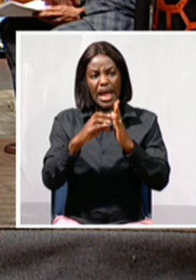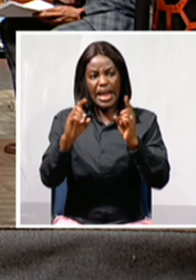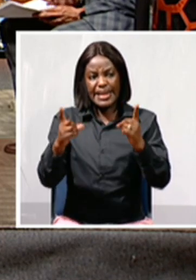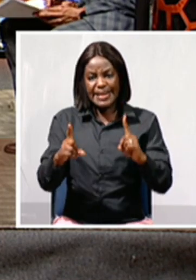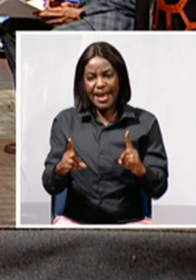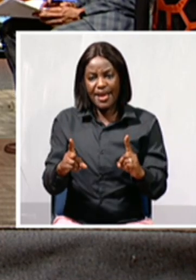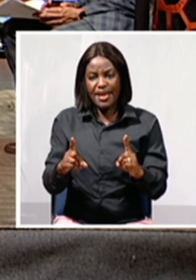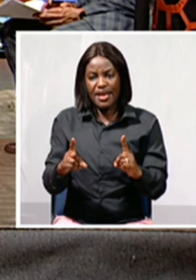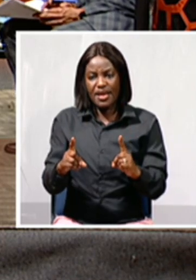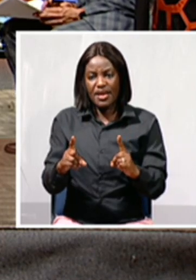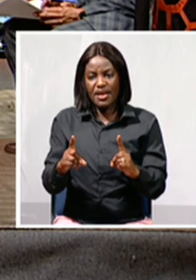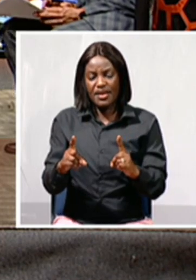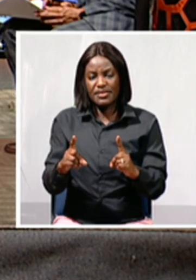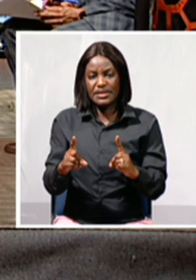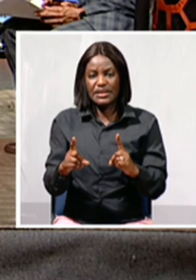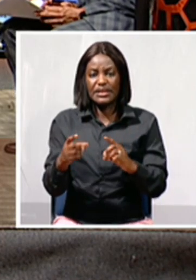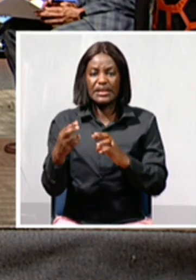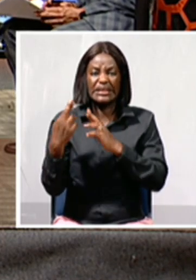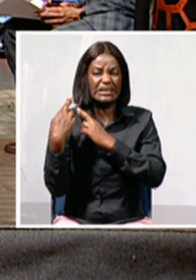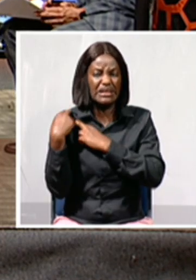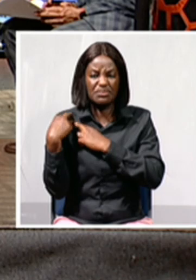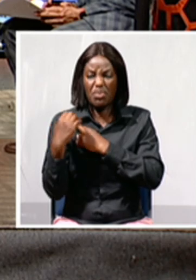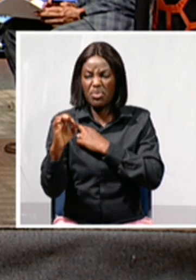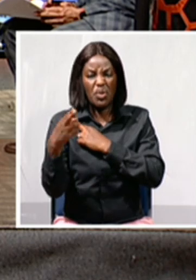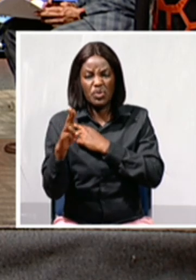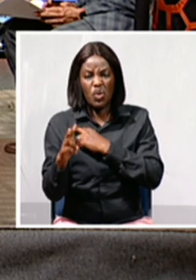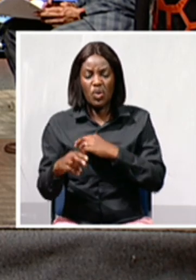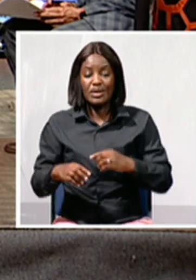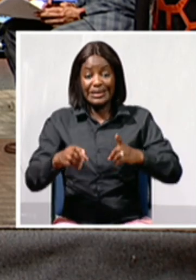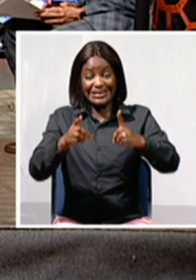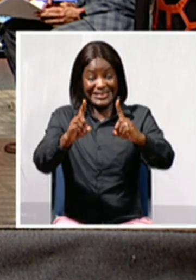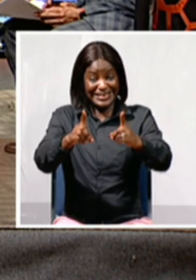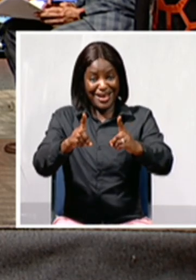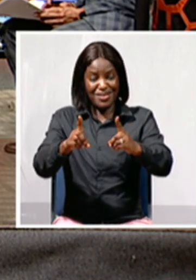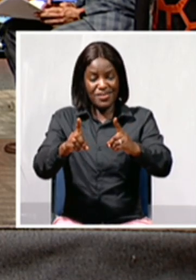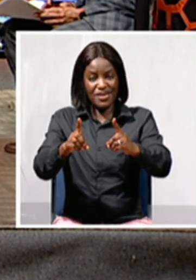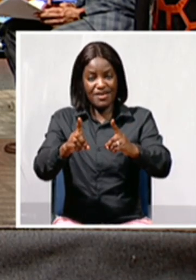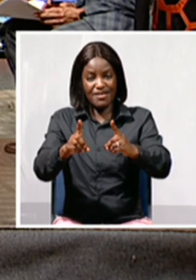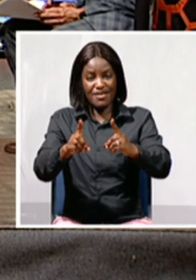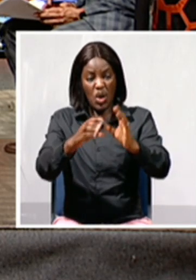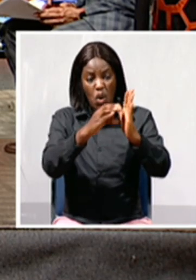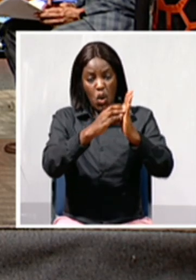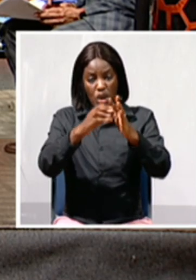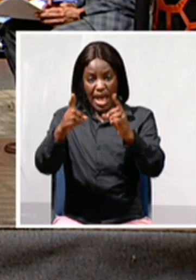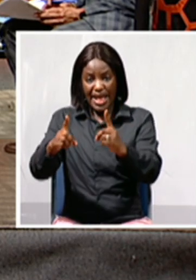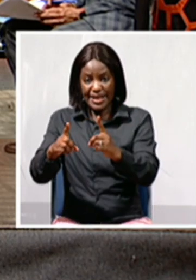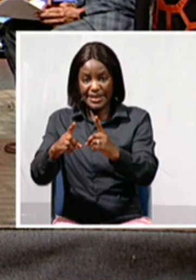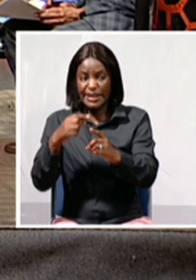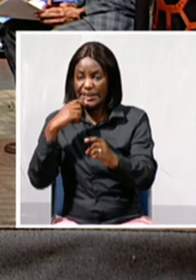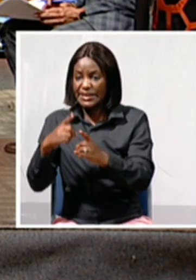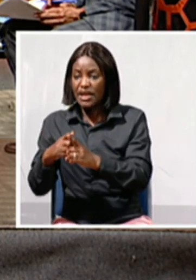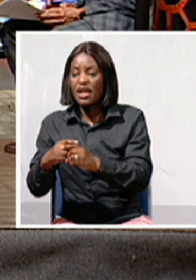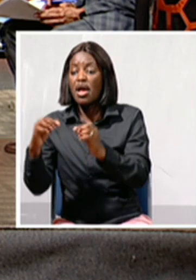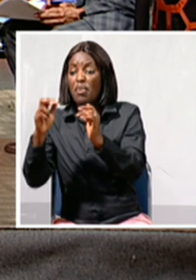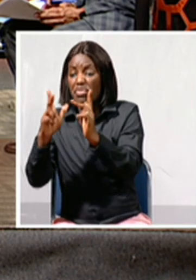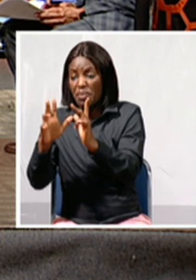it shouldn't be your duty Democracy, and your responsibility to vote? democracy works. We go with what majority.